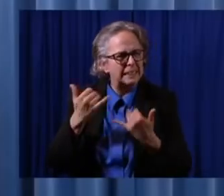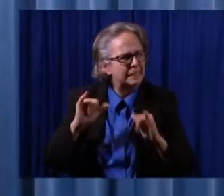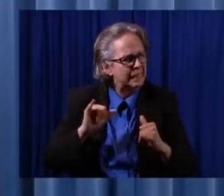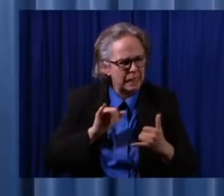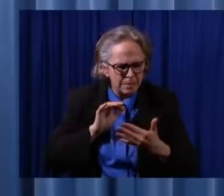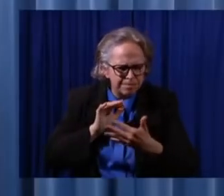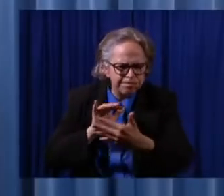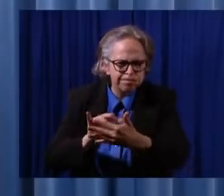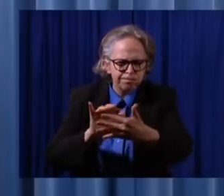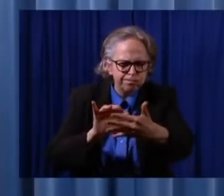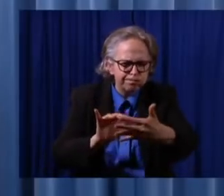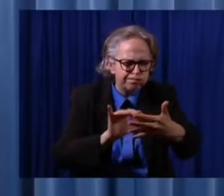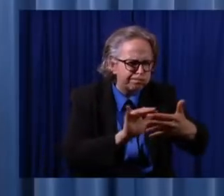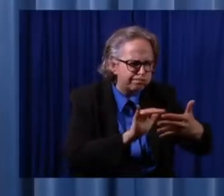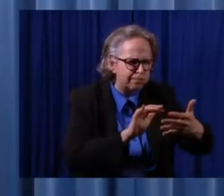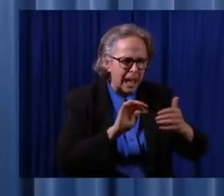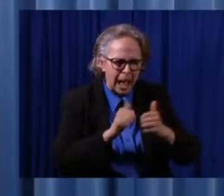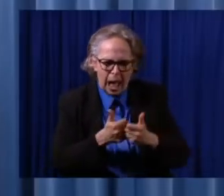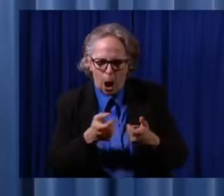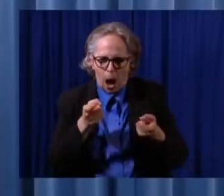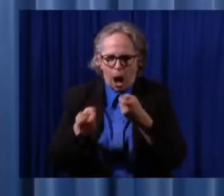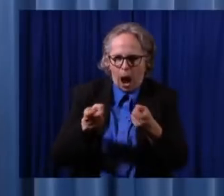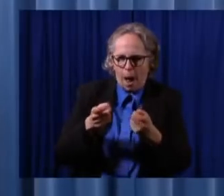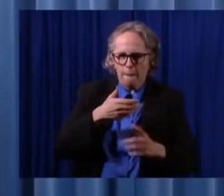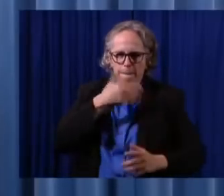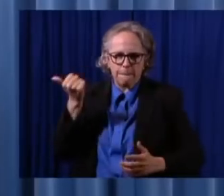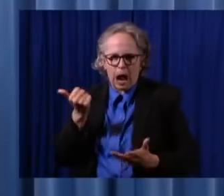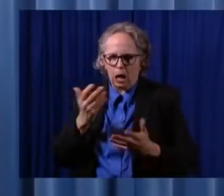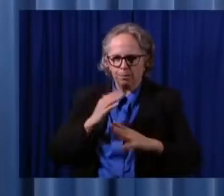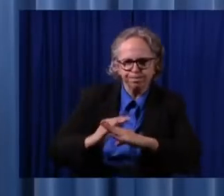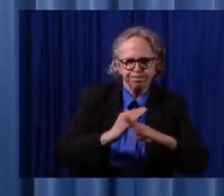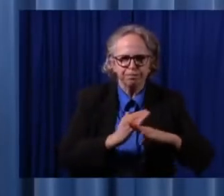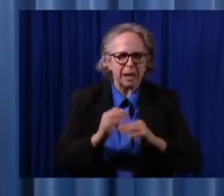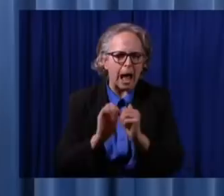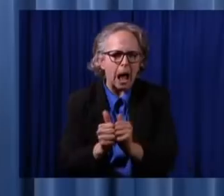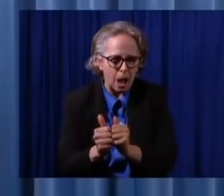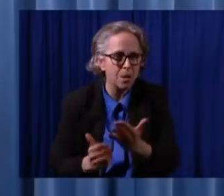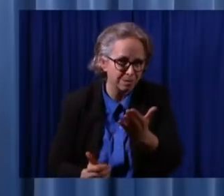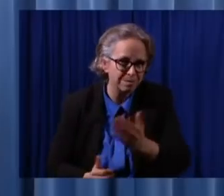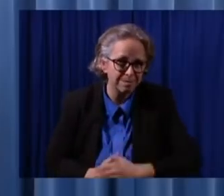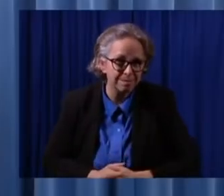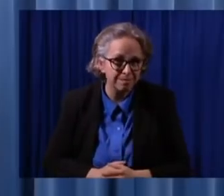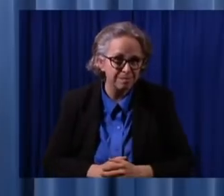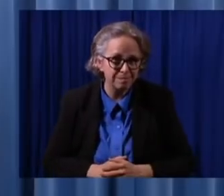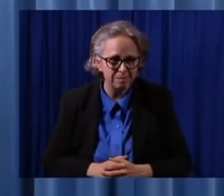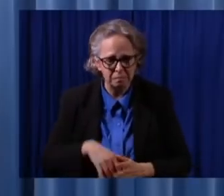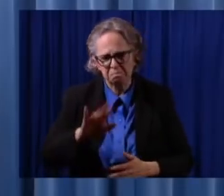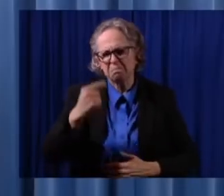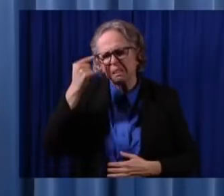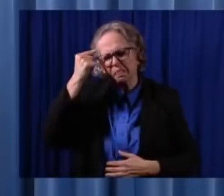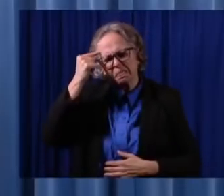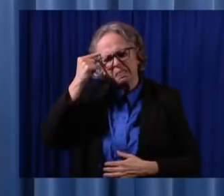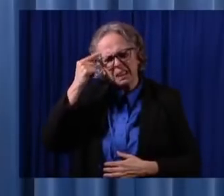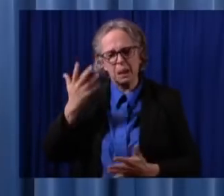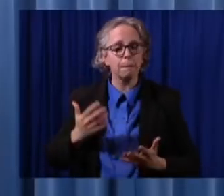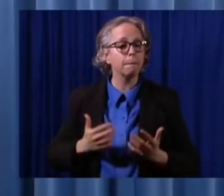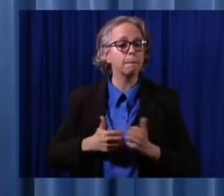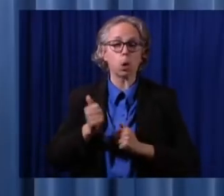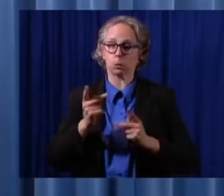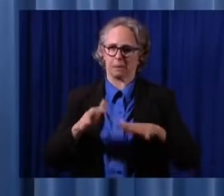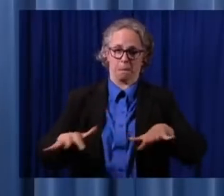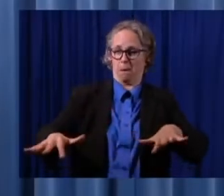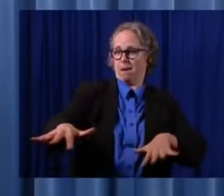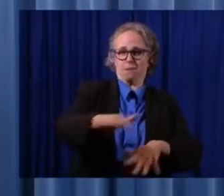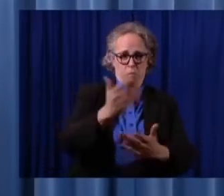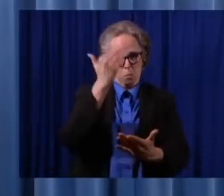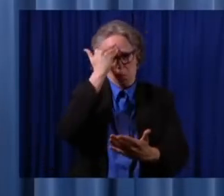move forward, and we will. But I think most people felt that by this point of the